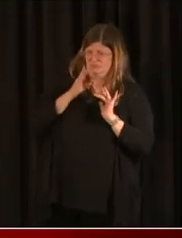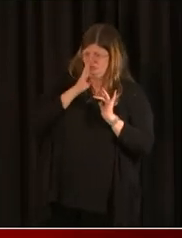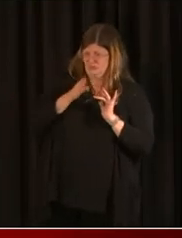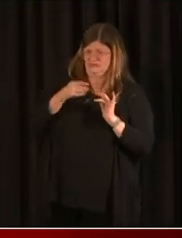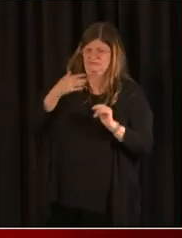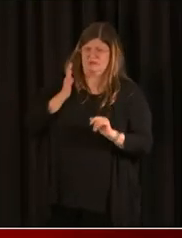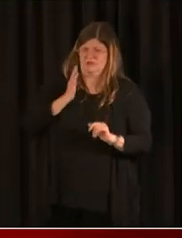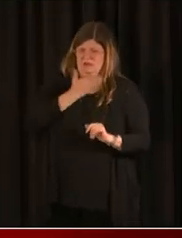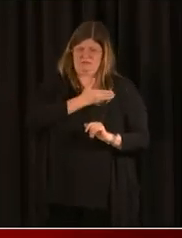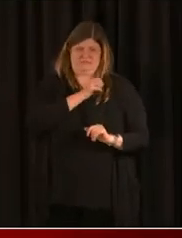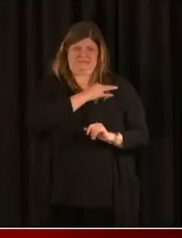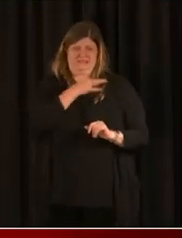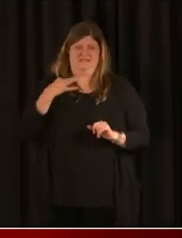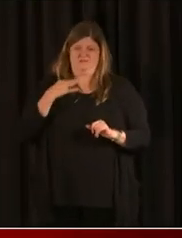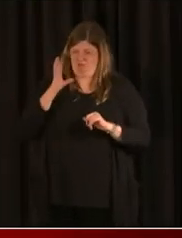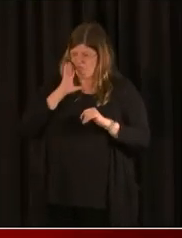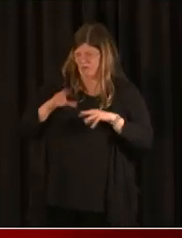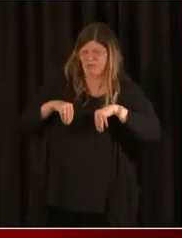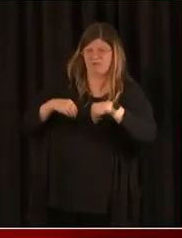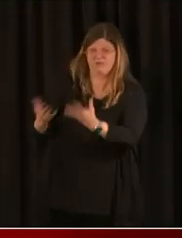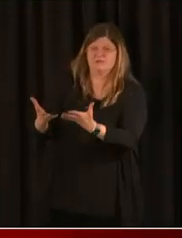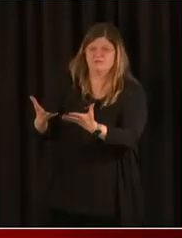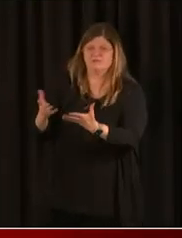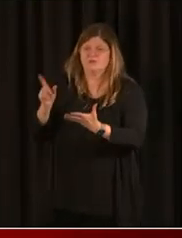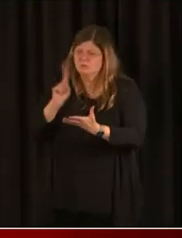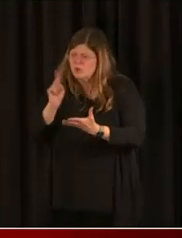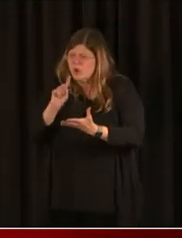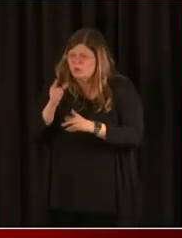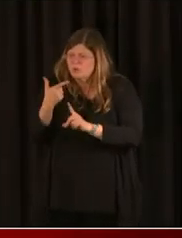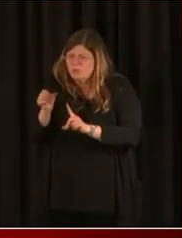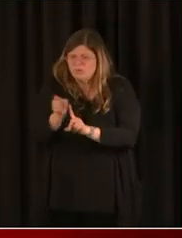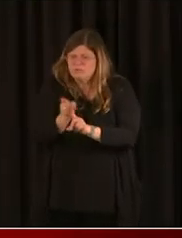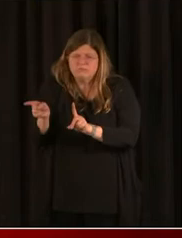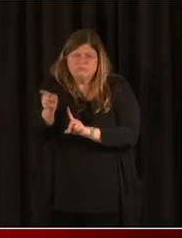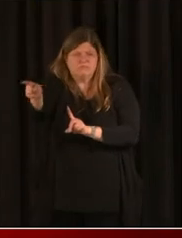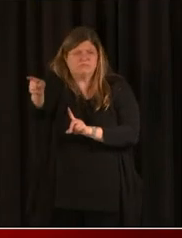or our staff who can point you in the right direction.